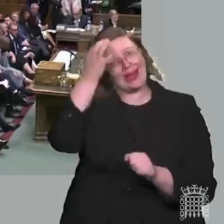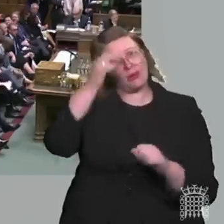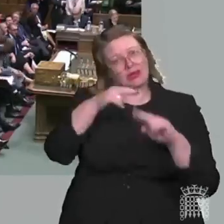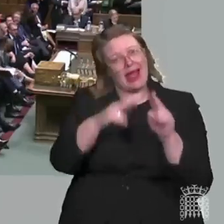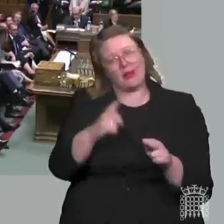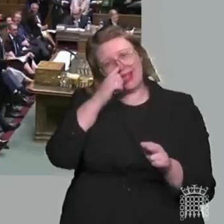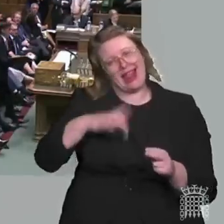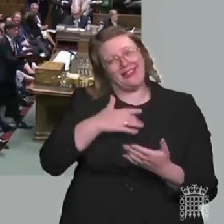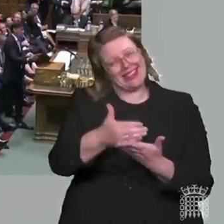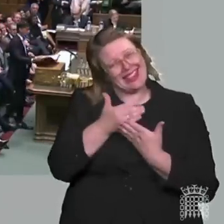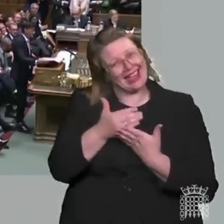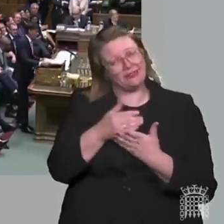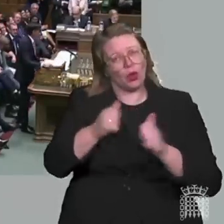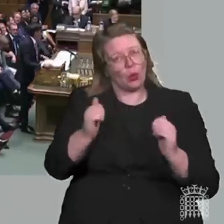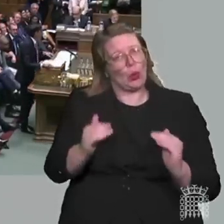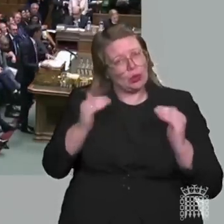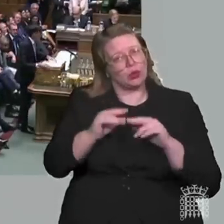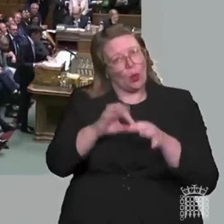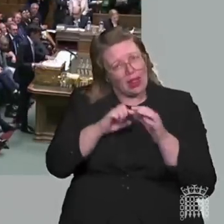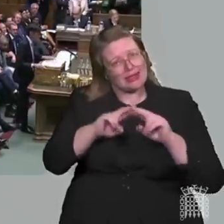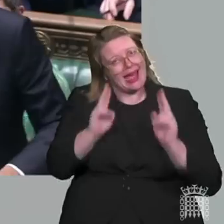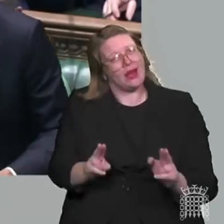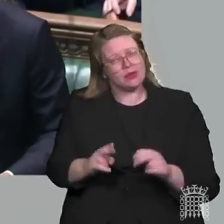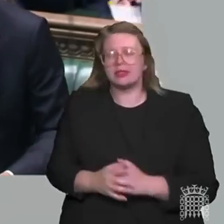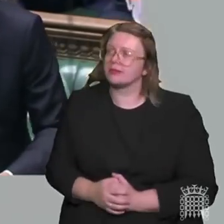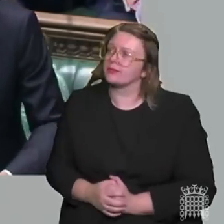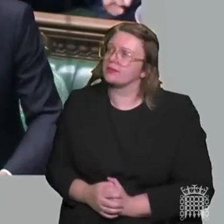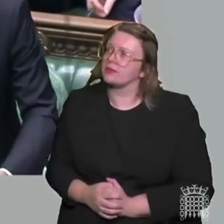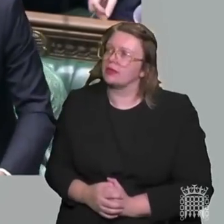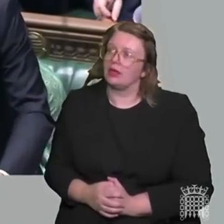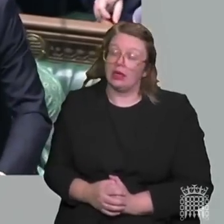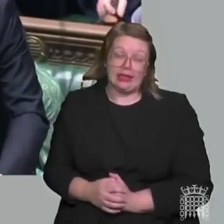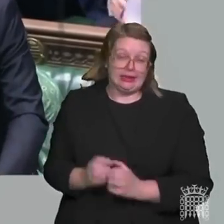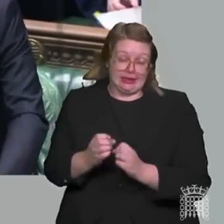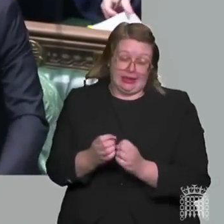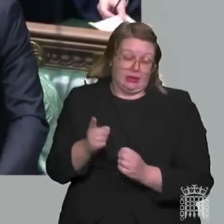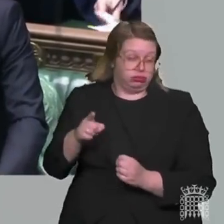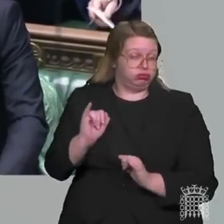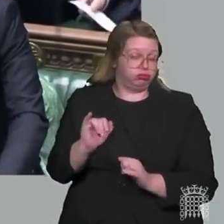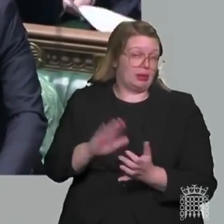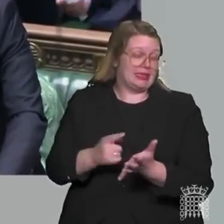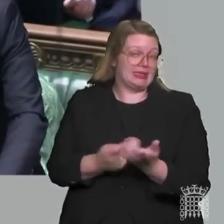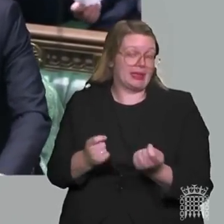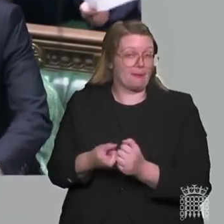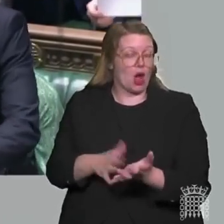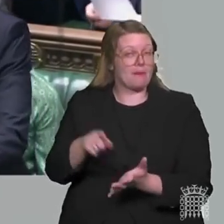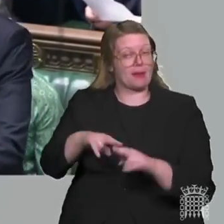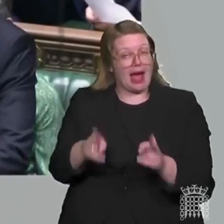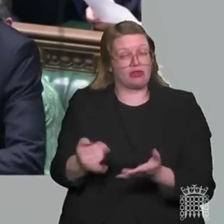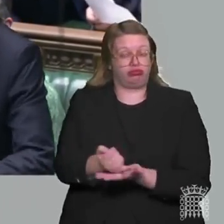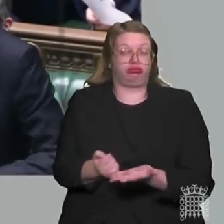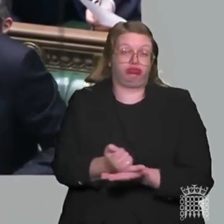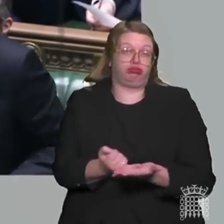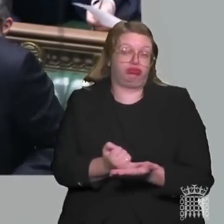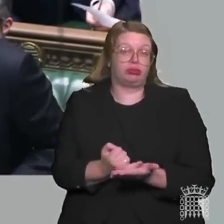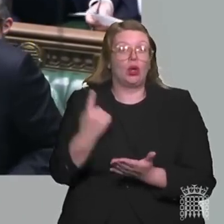live in? Mr. Speaker, the failings identified in Birmingham are wholly unacceptable. The Regulator for Social Housing